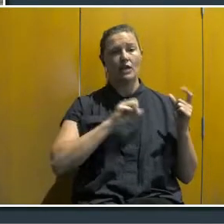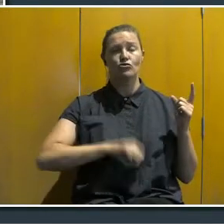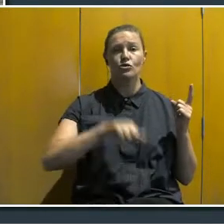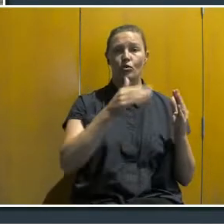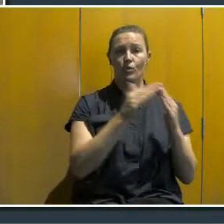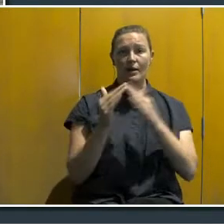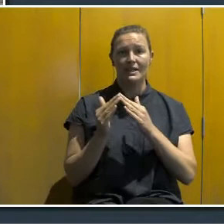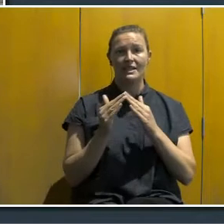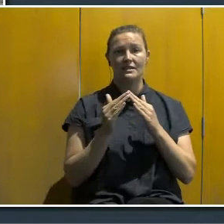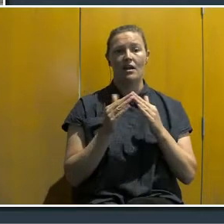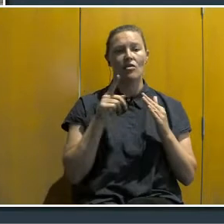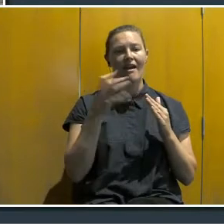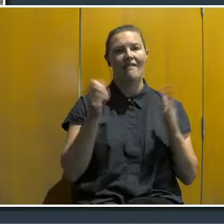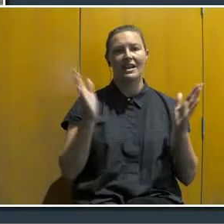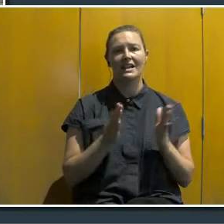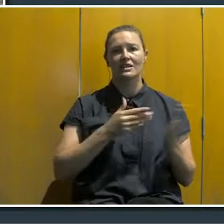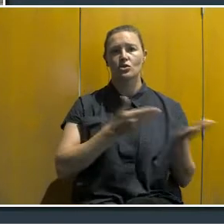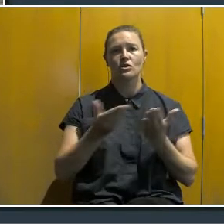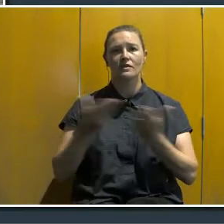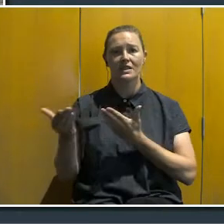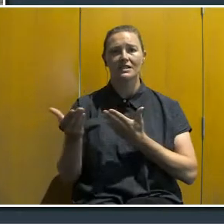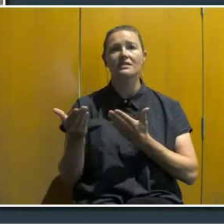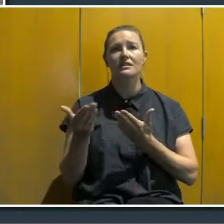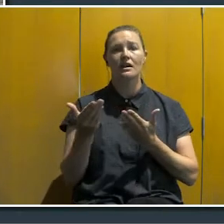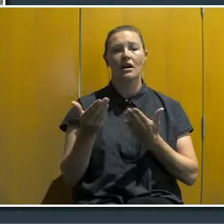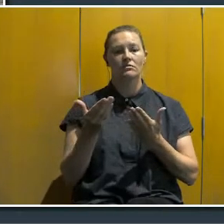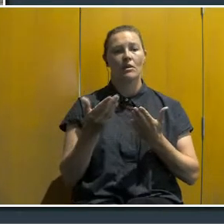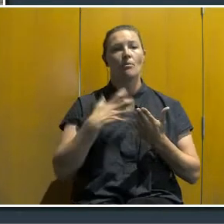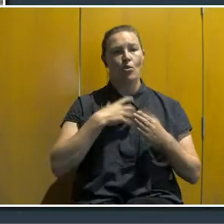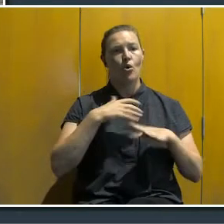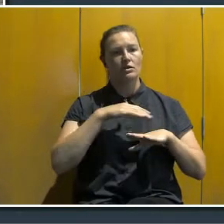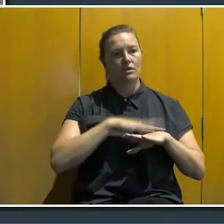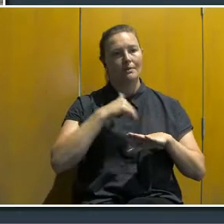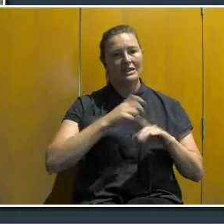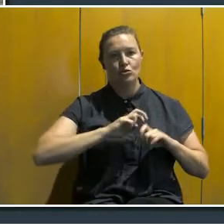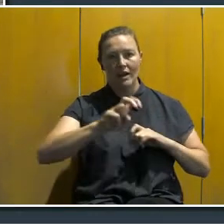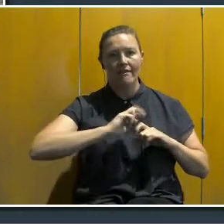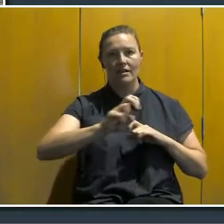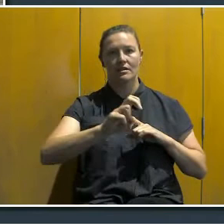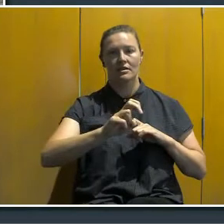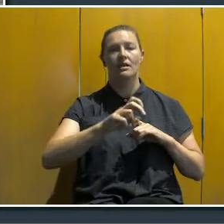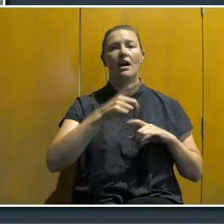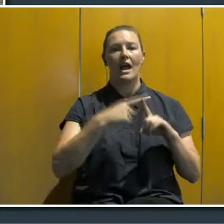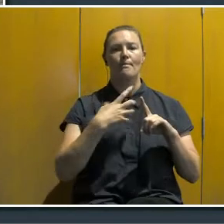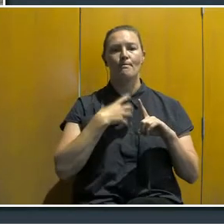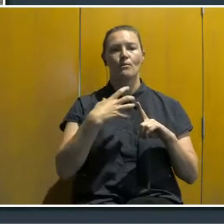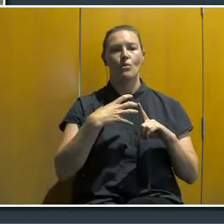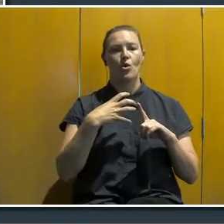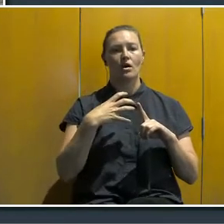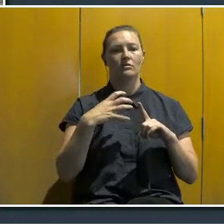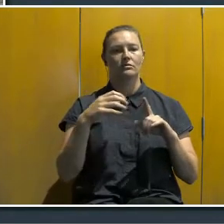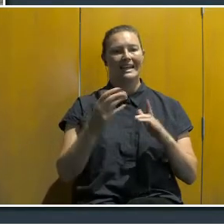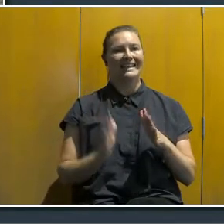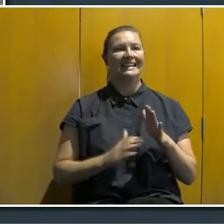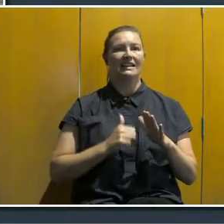main receive lower services, have a greater distance to travel to amenities, and higher initial infrastructure